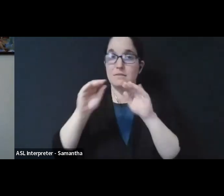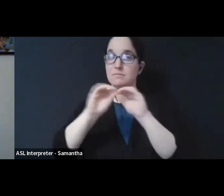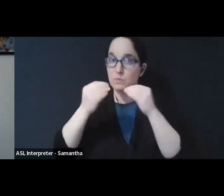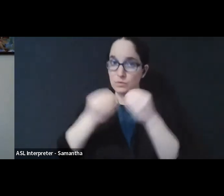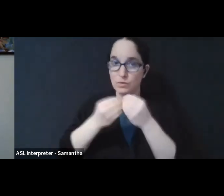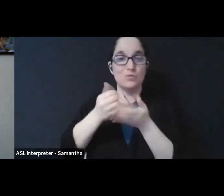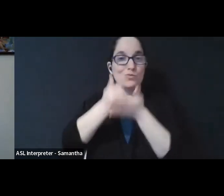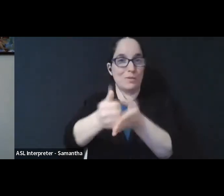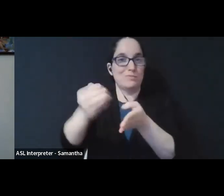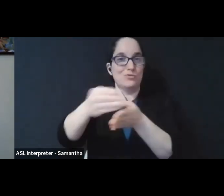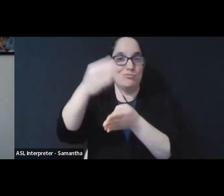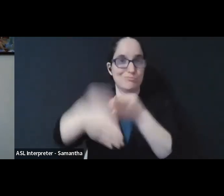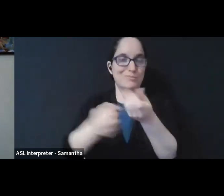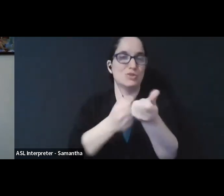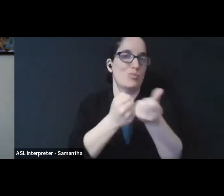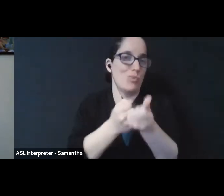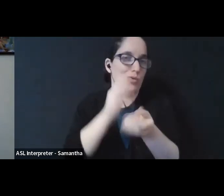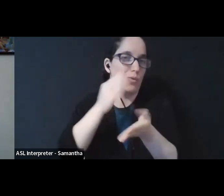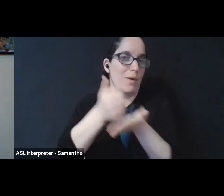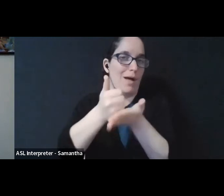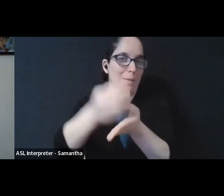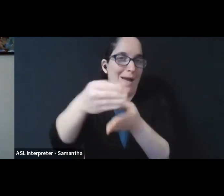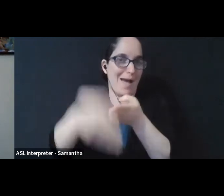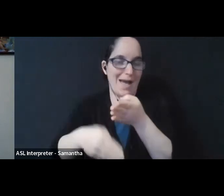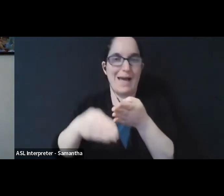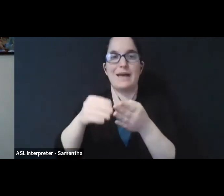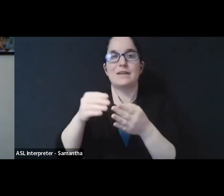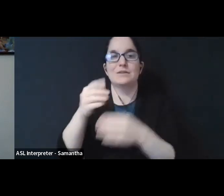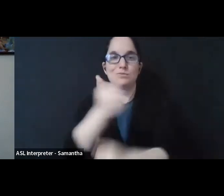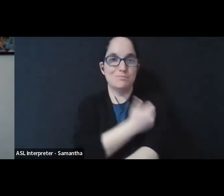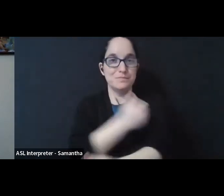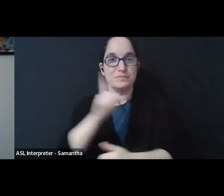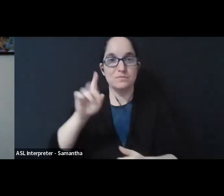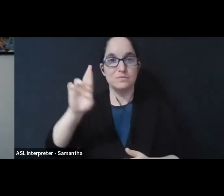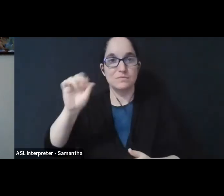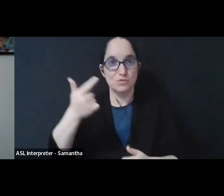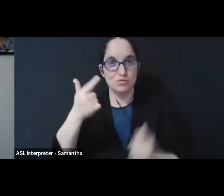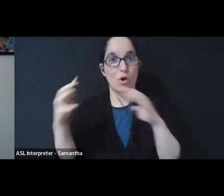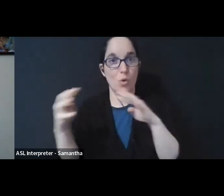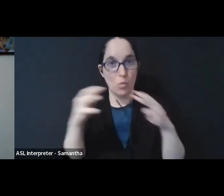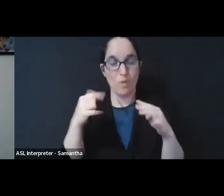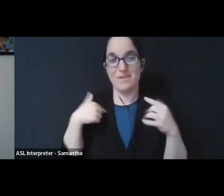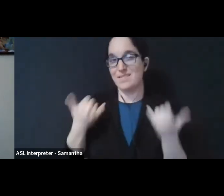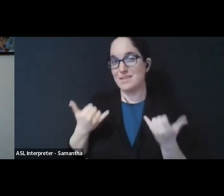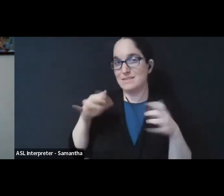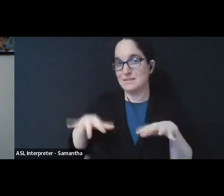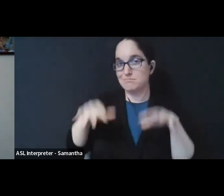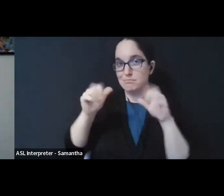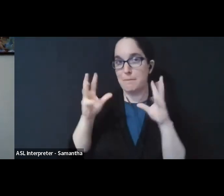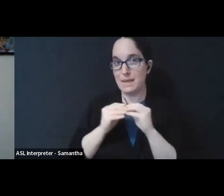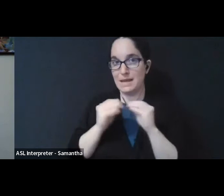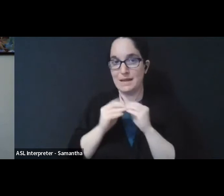drug war. And today's panel is a part of a series that we are hosting, and we are kicking it off